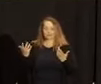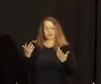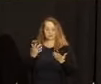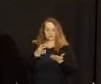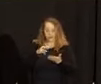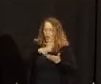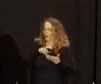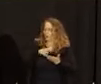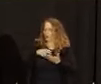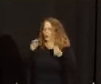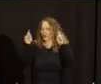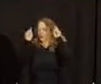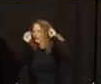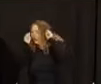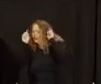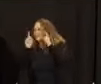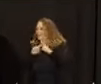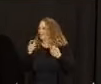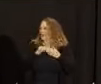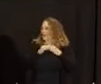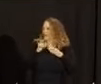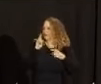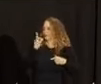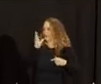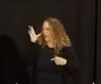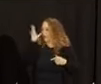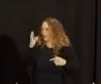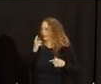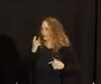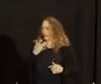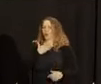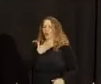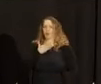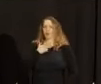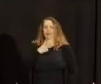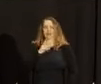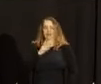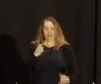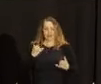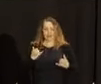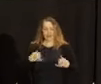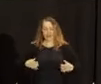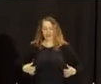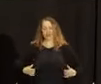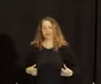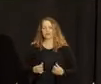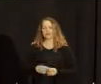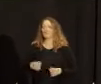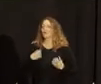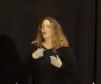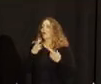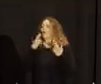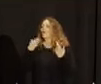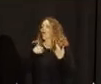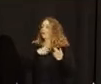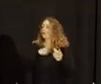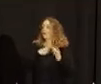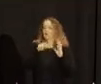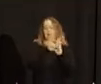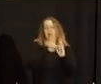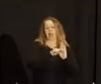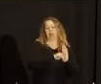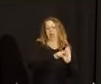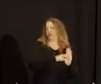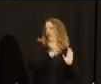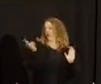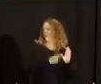or hearing aids. And hopefully, I think as we destigmatize disability, and there's a lot happening there.